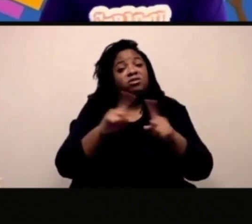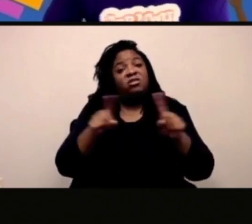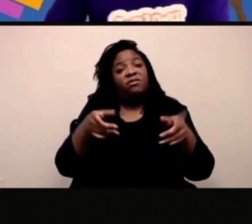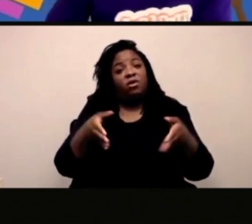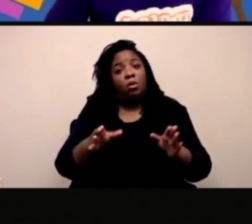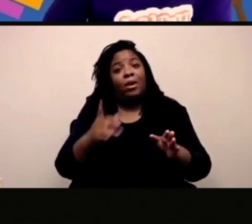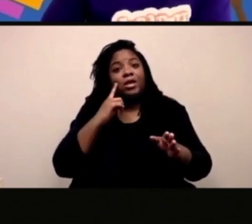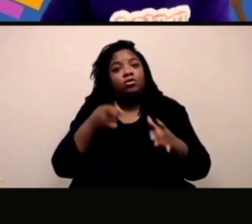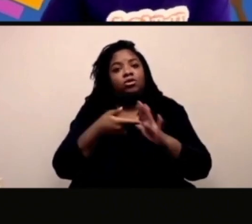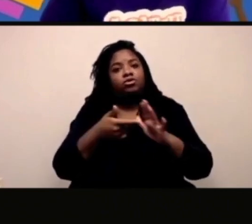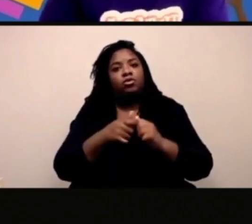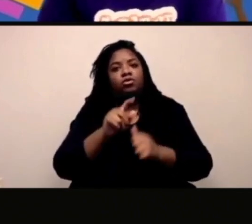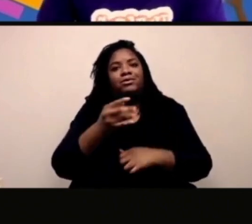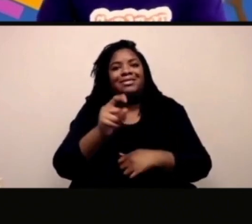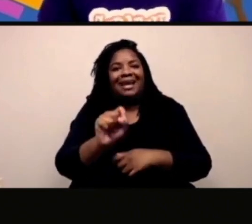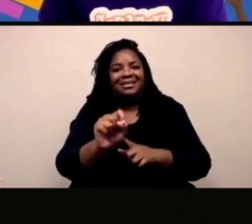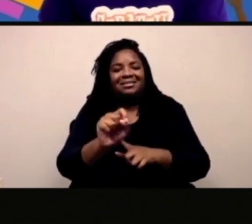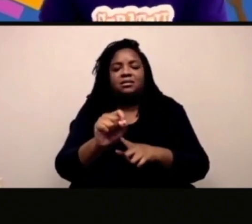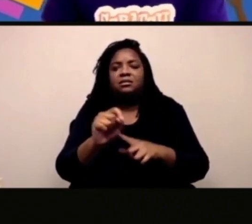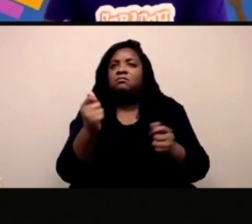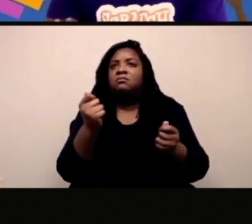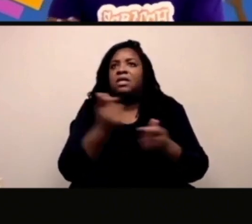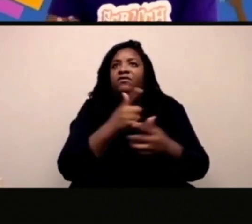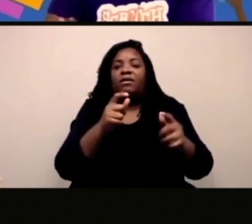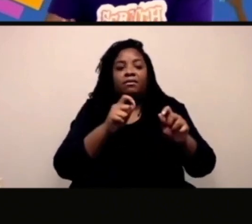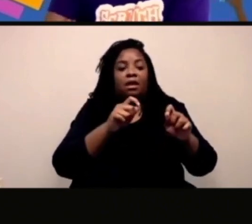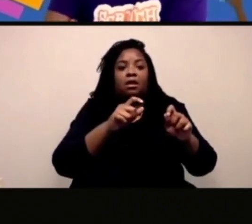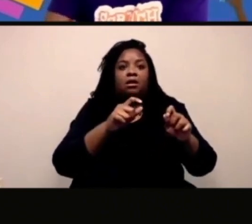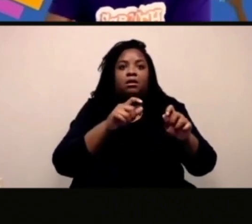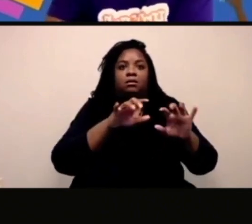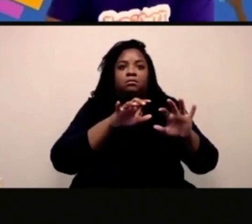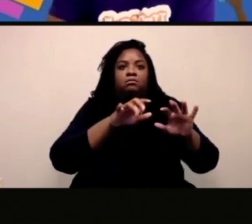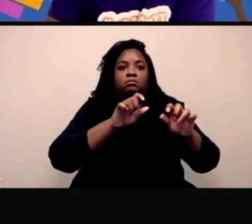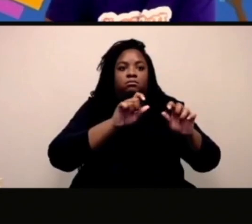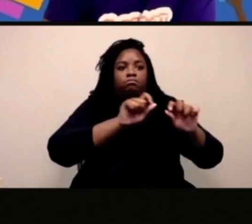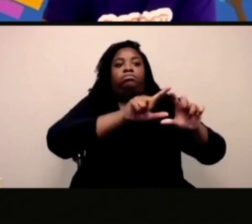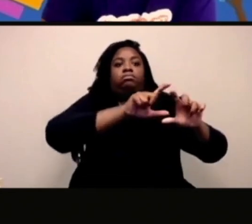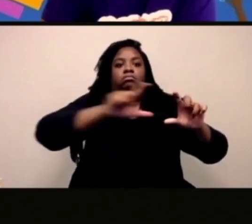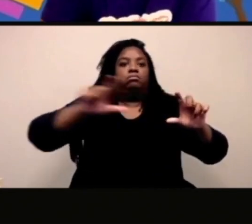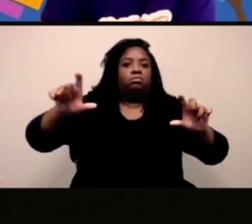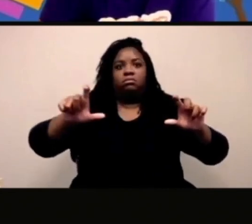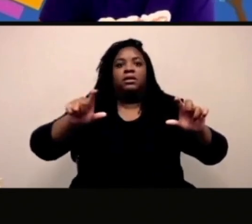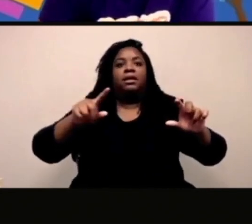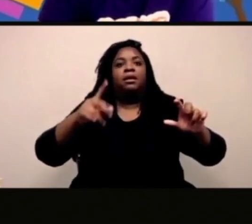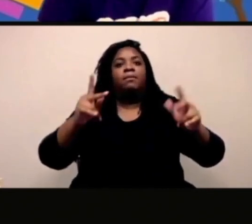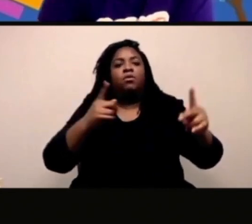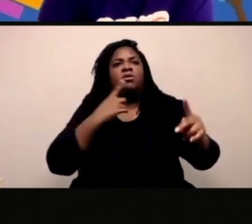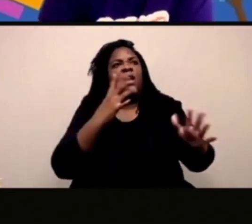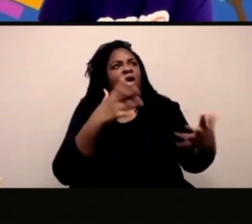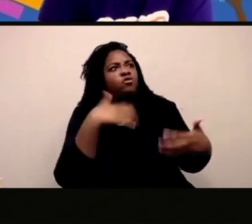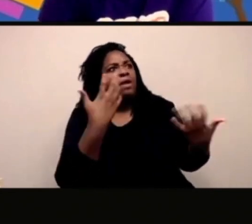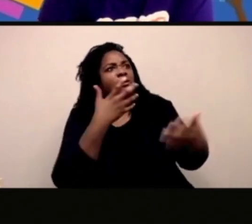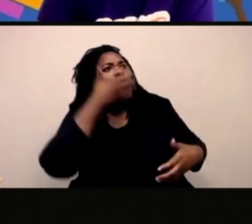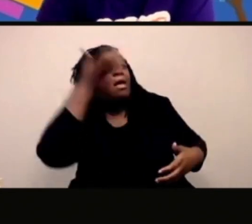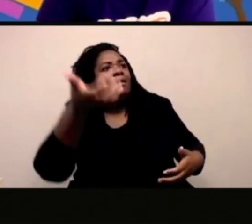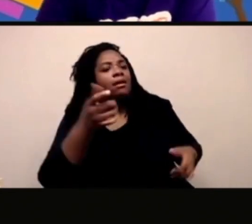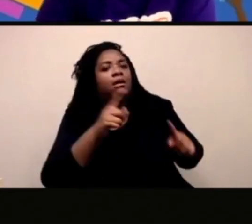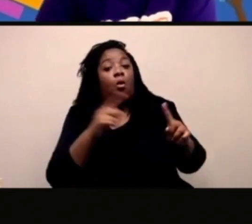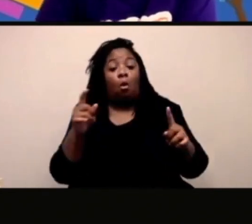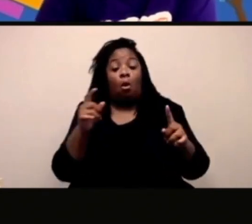through text. So like the idea of everything in capital letters is often referred to as yelling, or bold means,